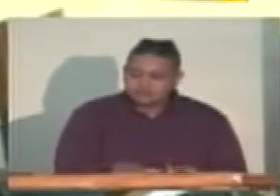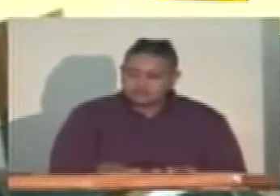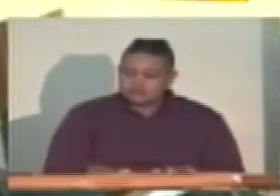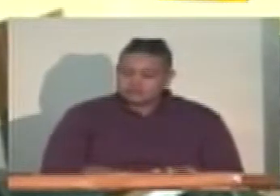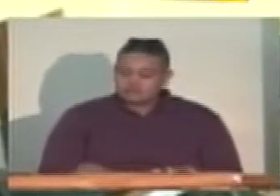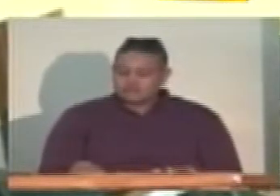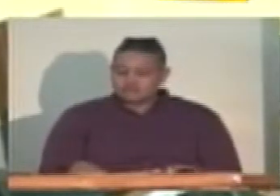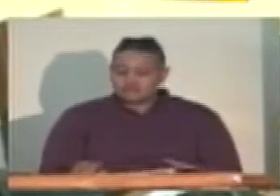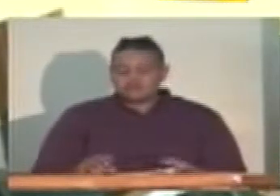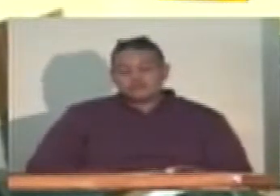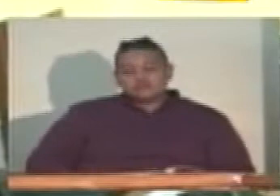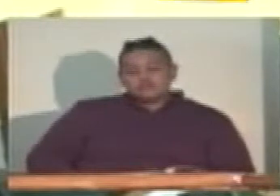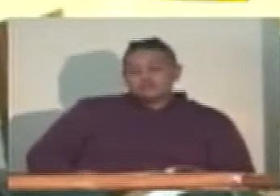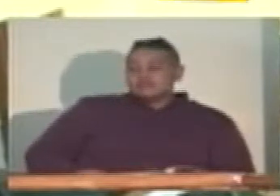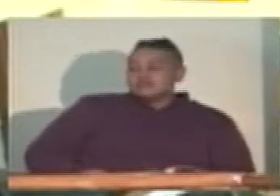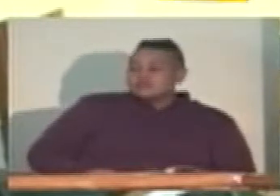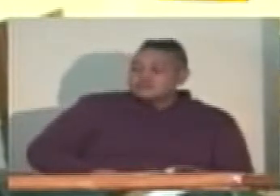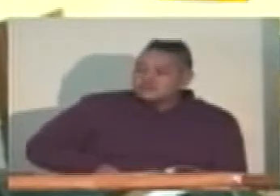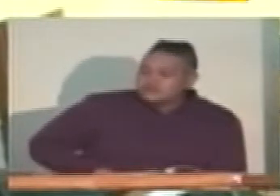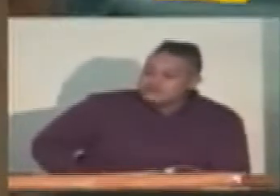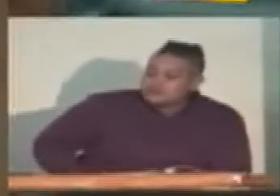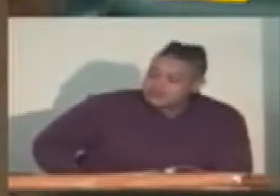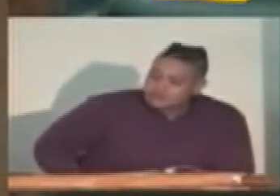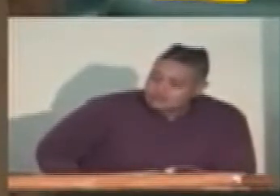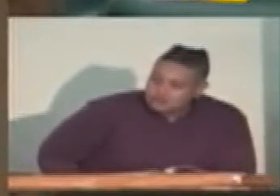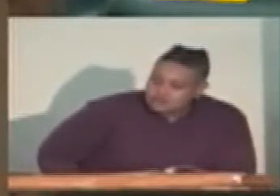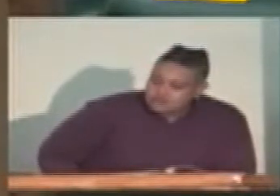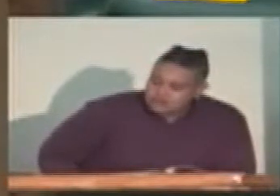I wish that the Prime Minister was here.